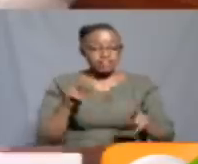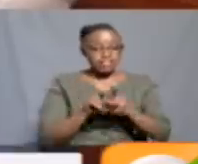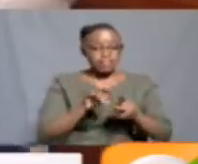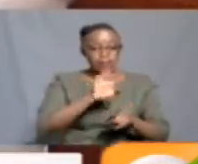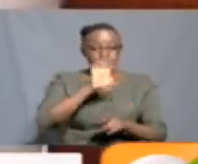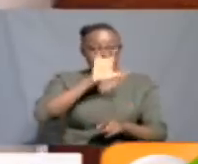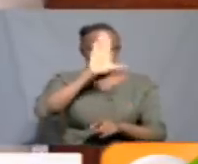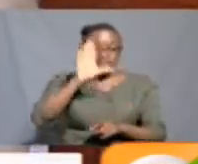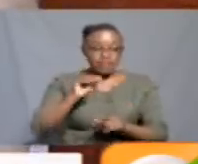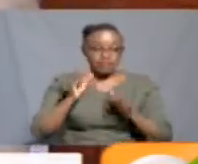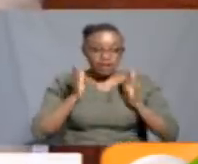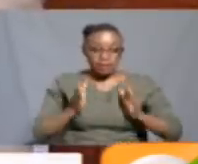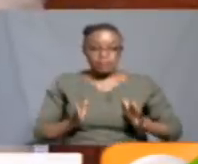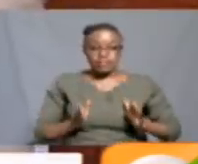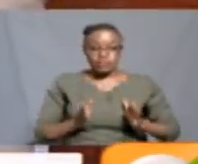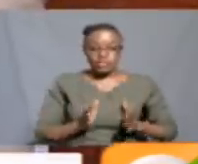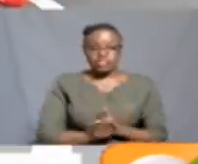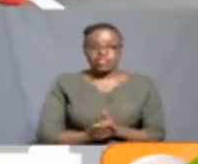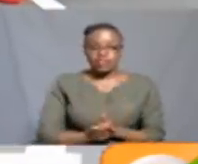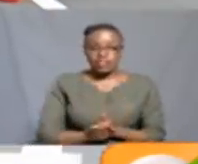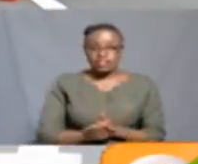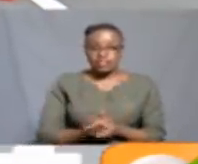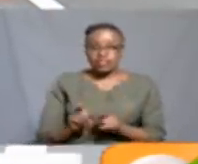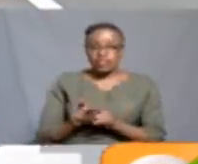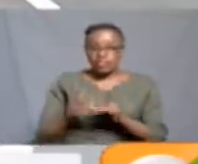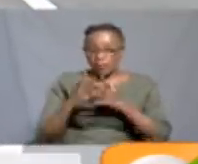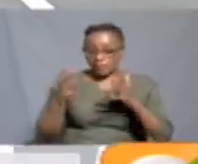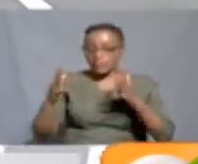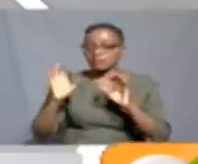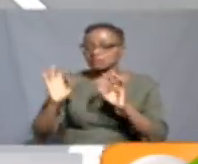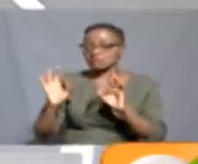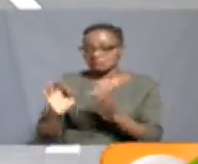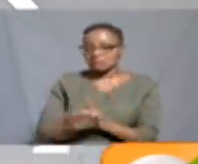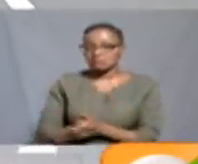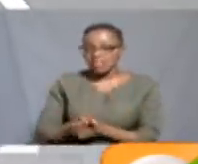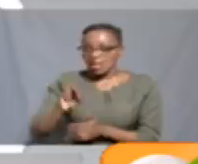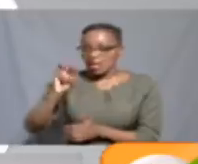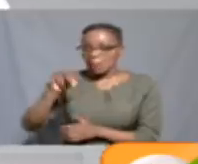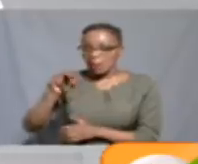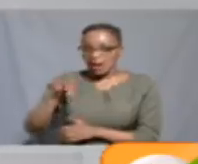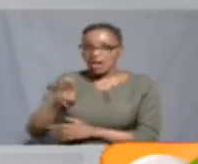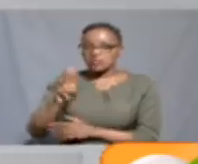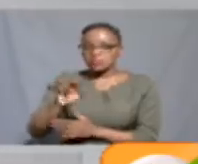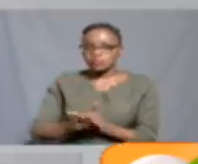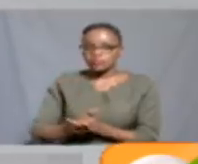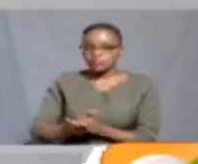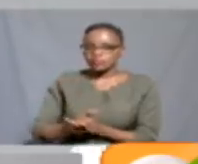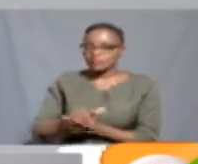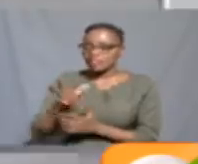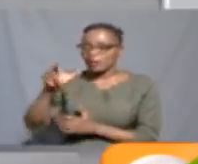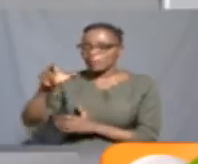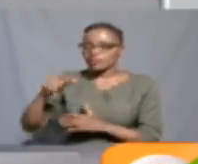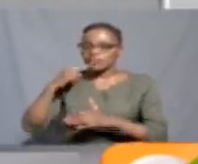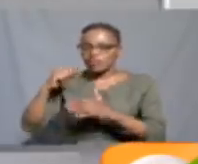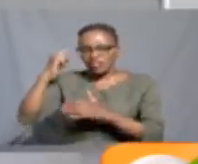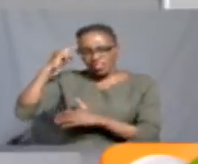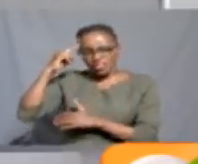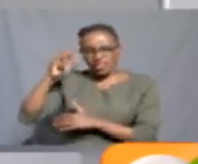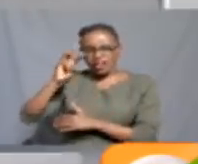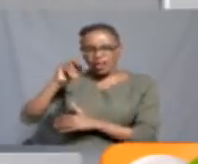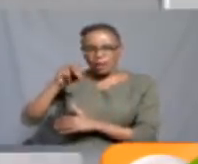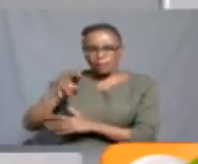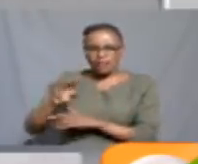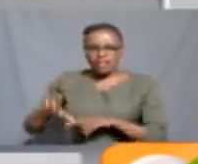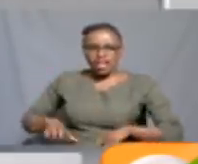African. Yeah, you were playing in the big leagues there, Manu. Well done. Jocelyn Madoni says, I think Manu Chandaria